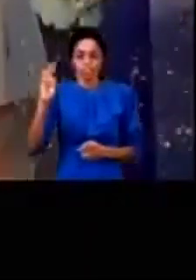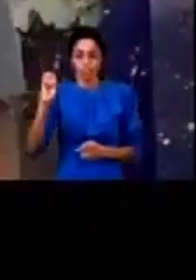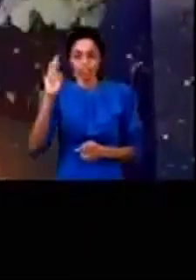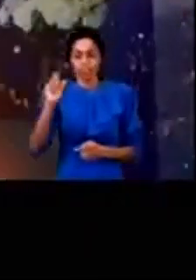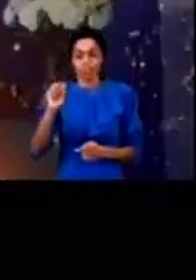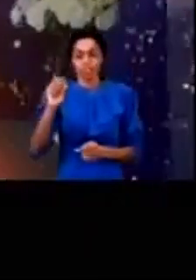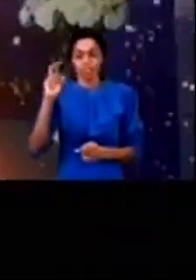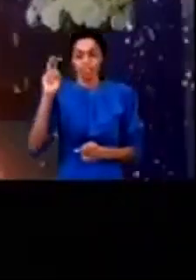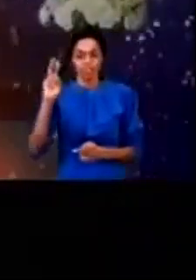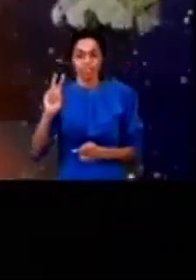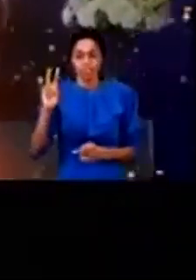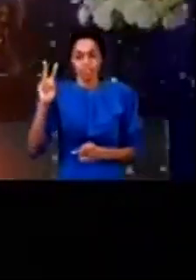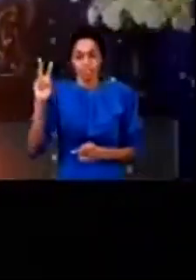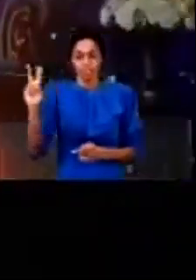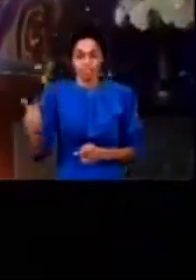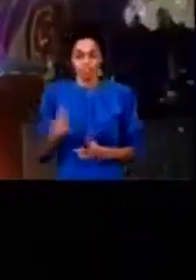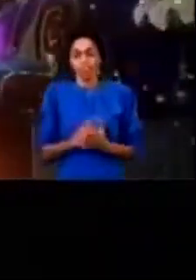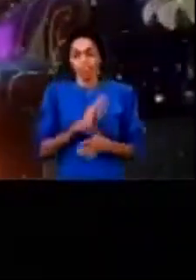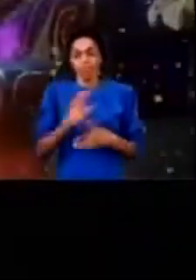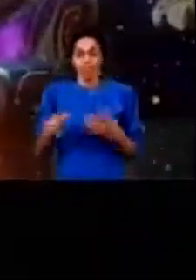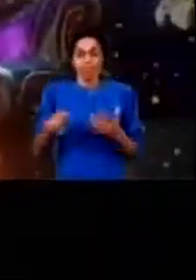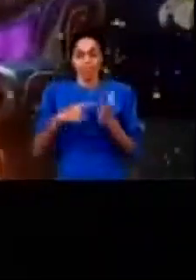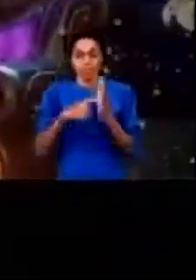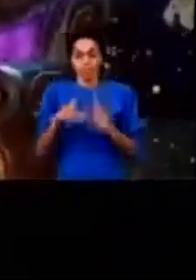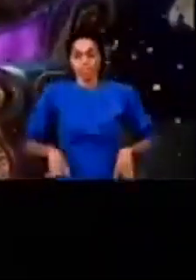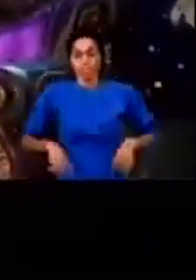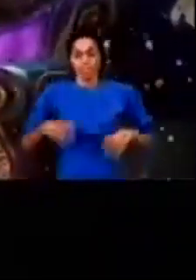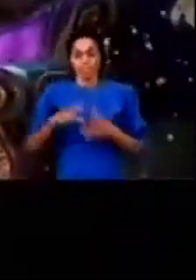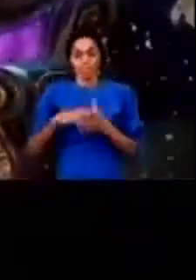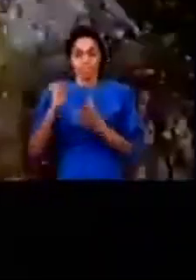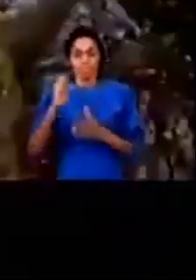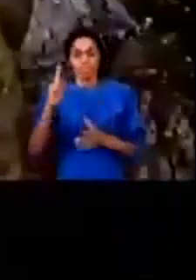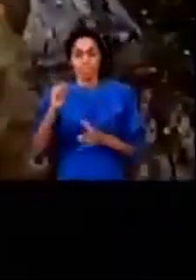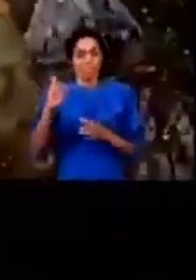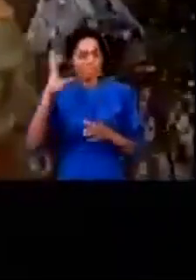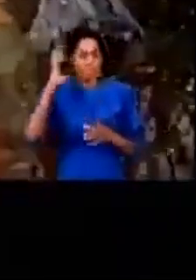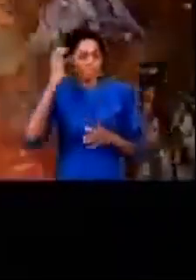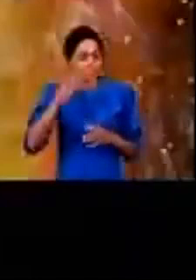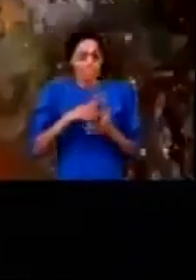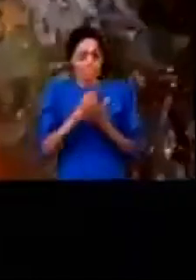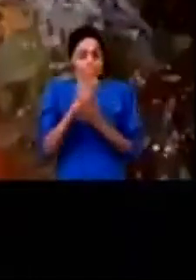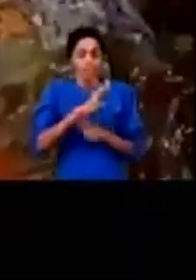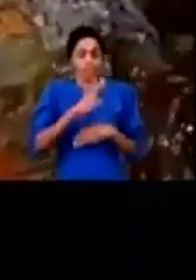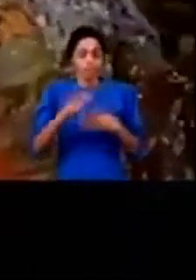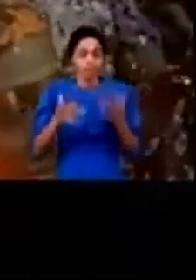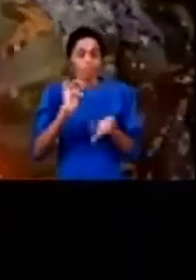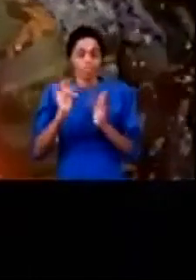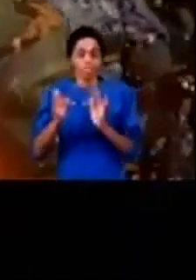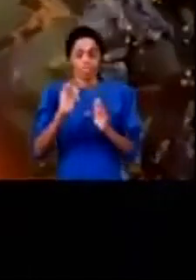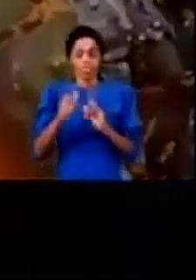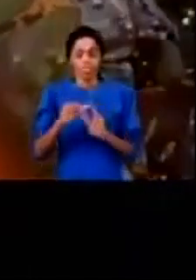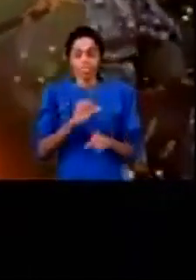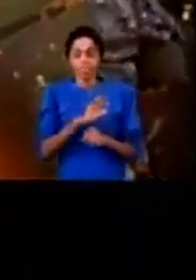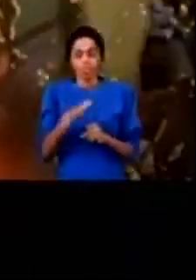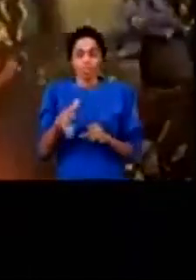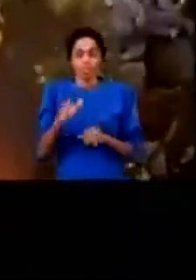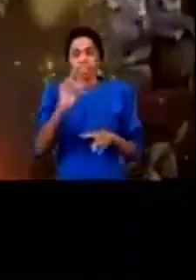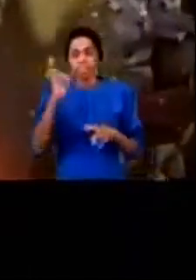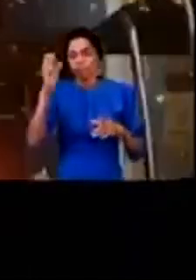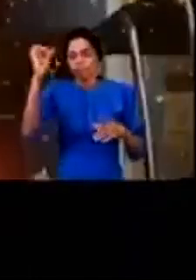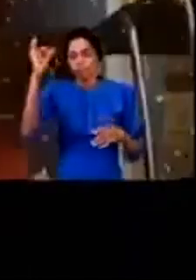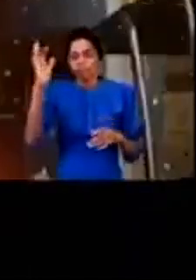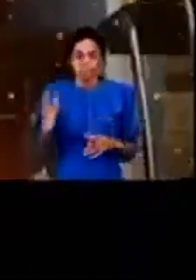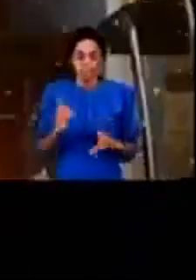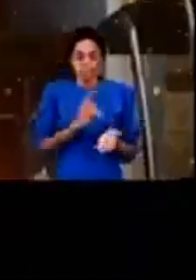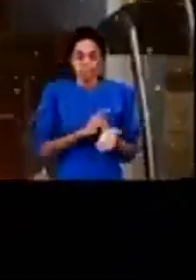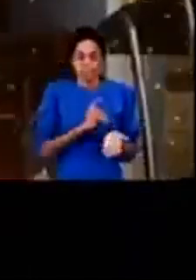Pastor Dr. W.F. Kumuyi says, you'll praise God. You'll give your testimony. And more,